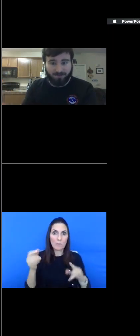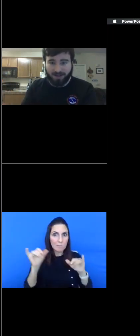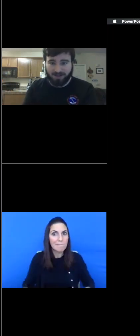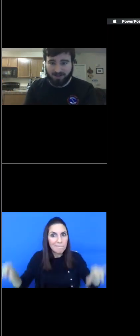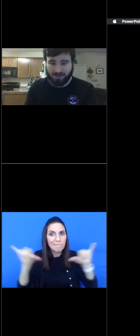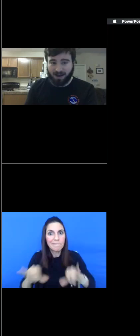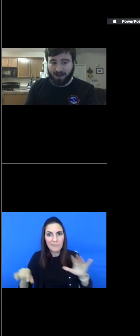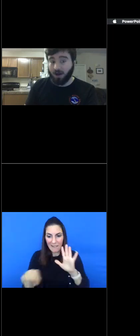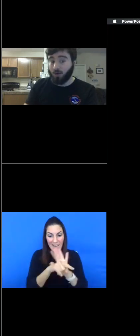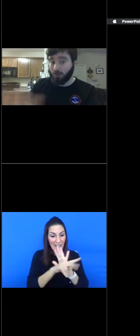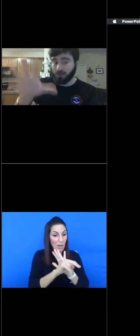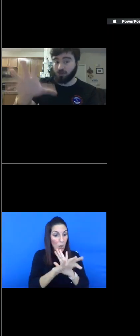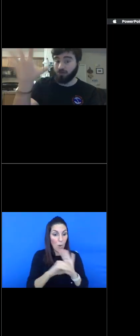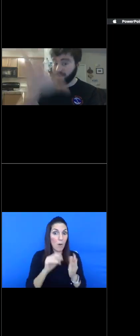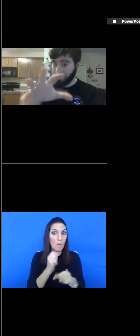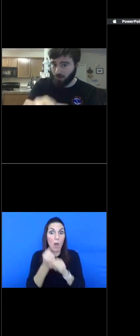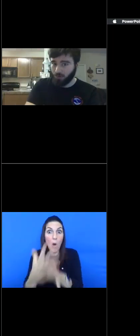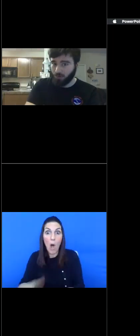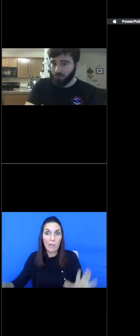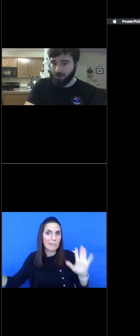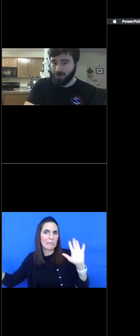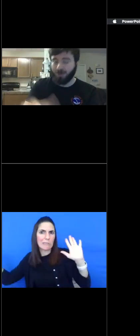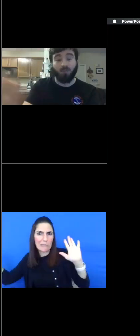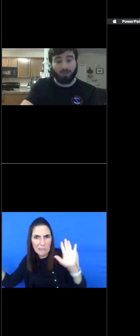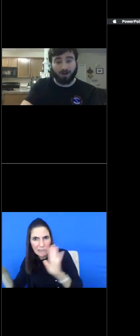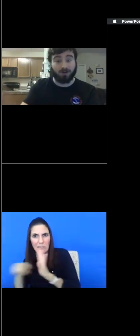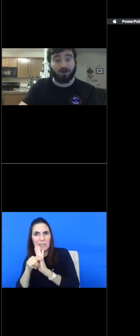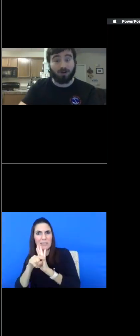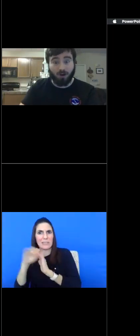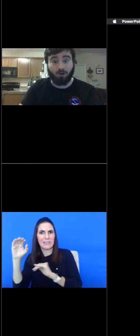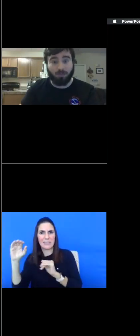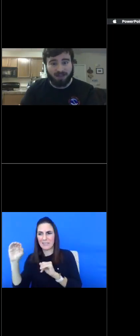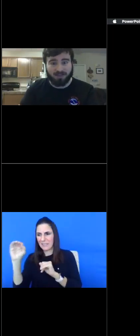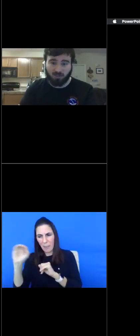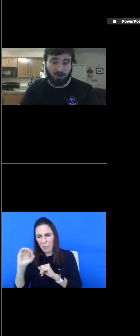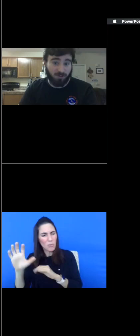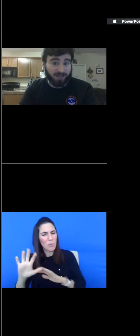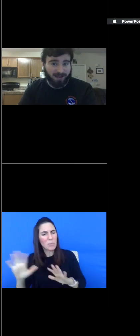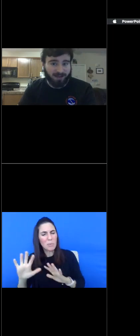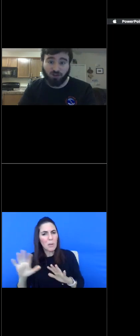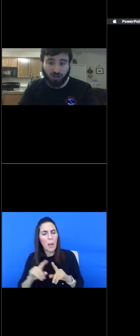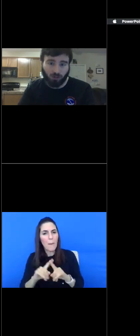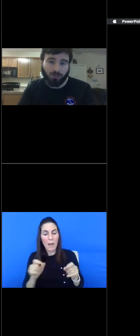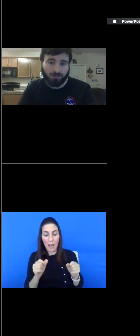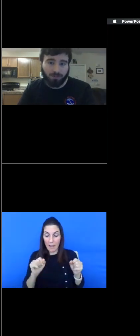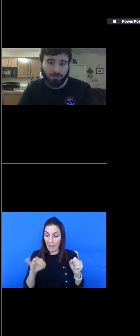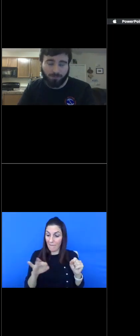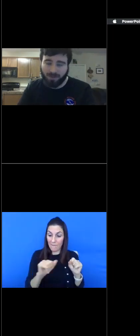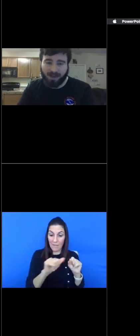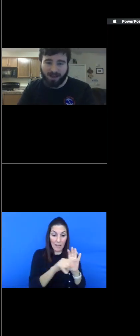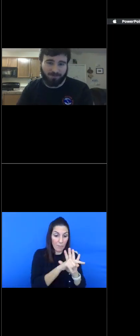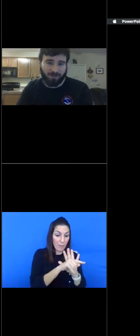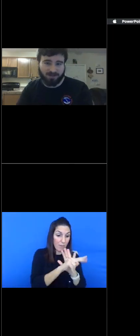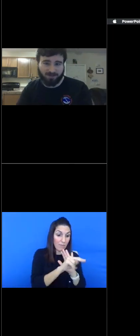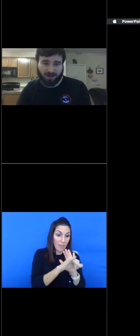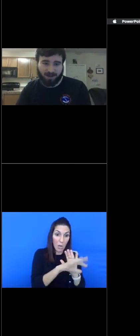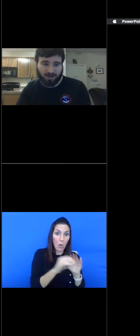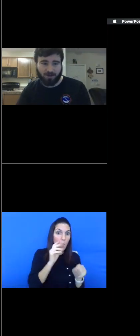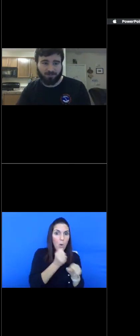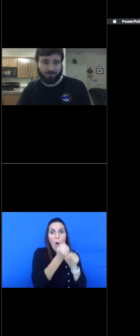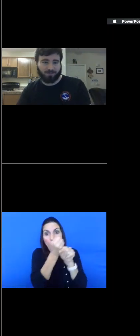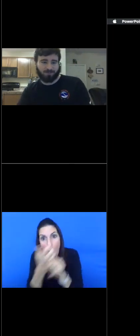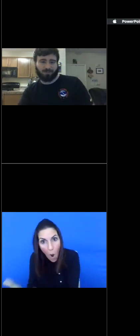negative phases of the NAO would get you this cold, but a good cold blast is what you would get in general from the negative phase of the